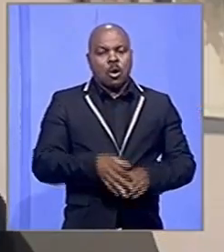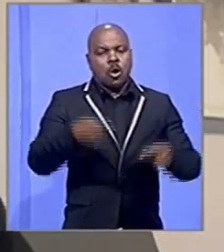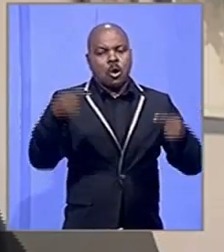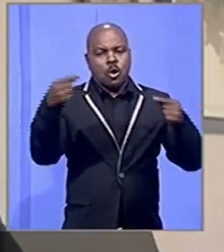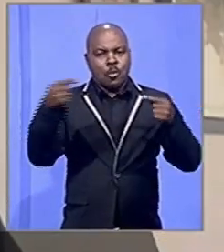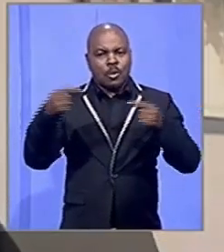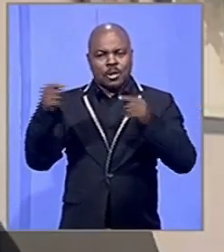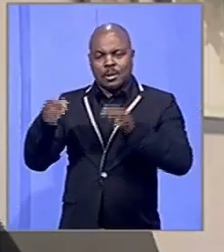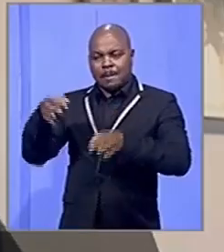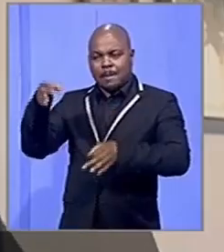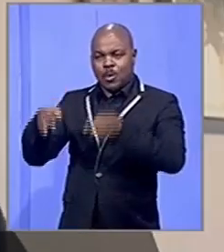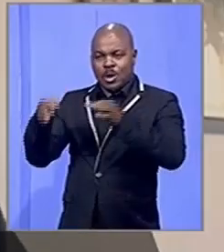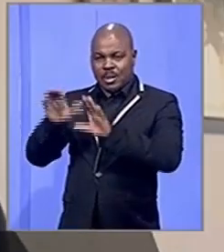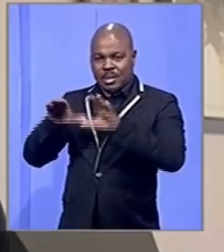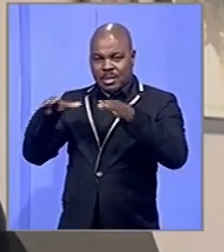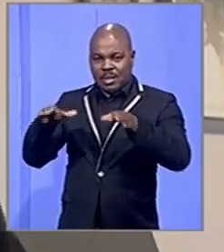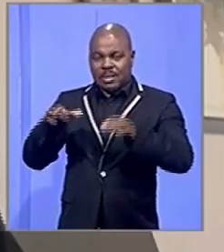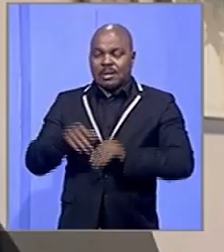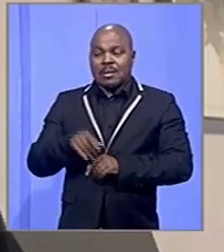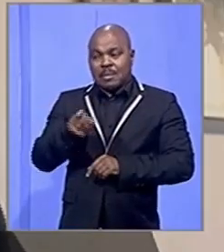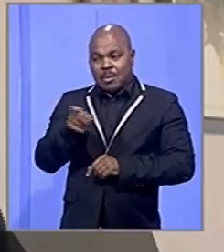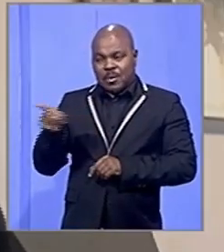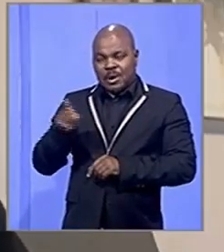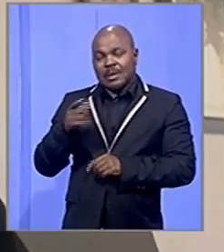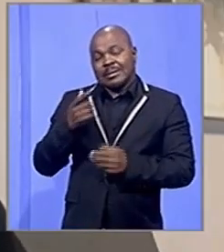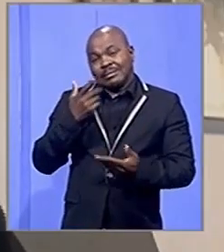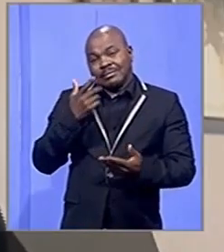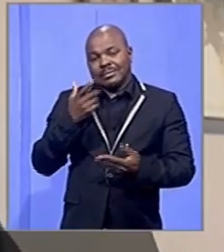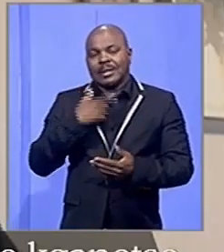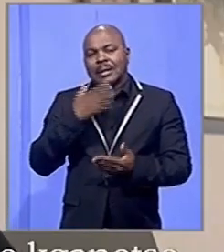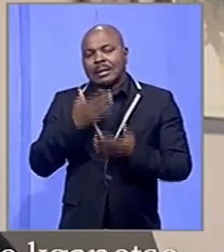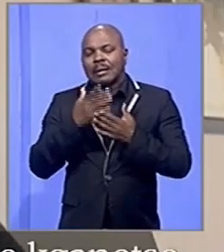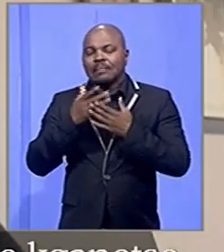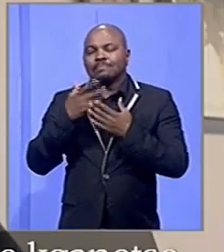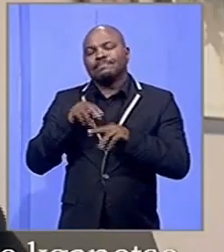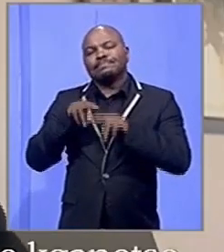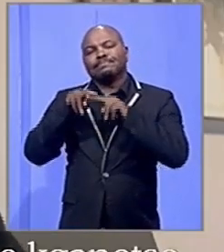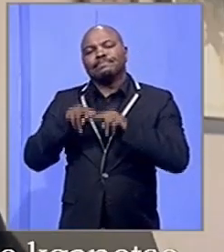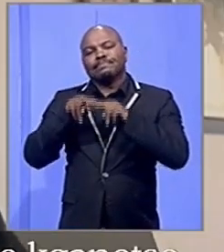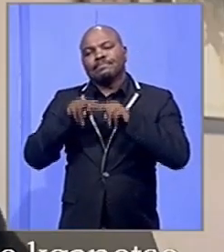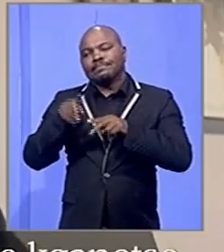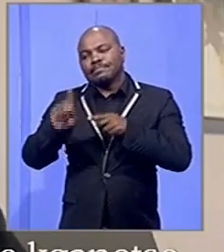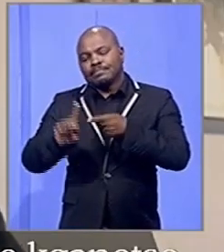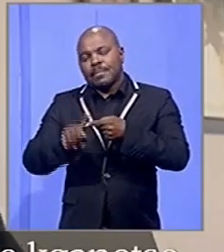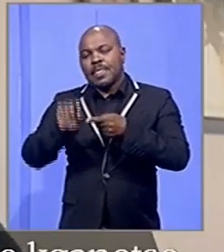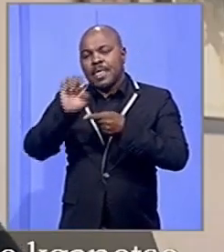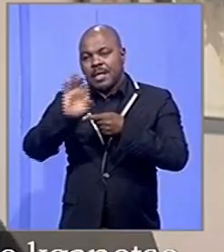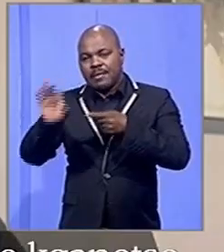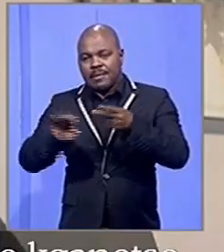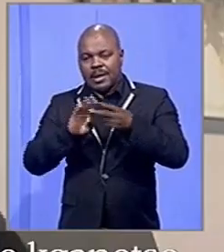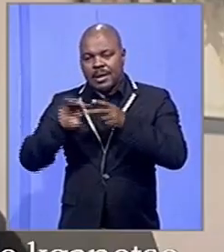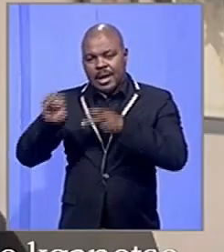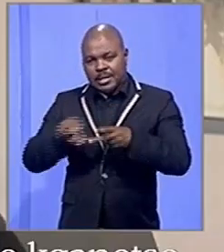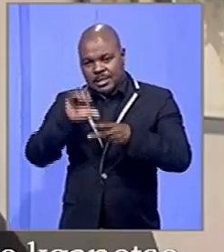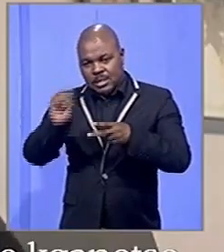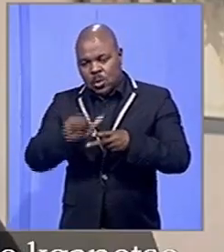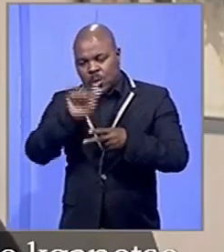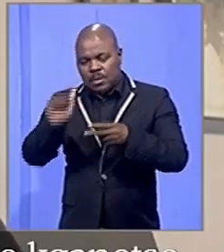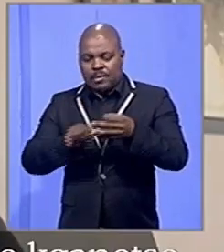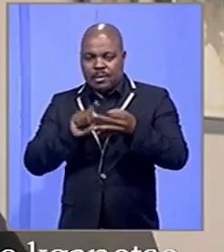politics, should therefore put hope and faith in the likes of the EFF and Action SA